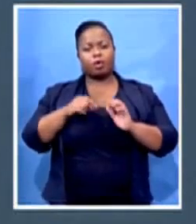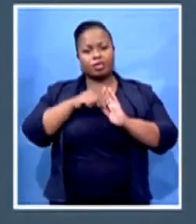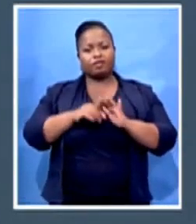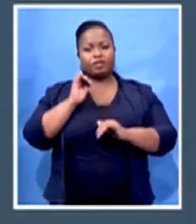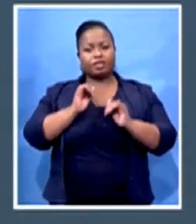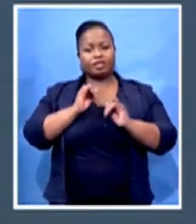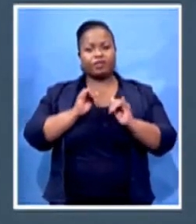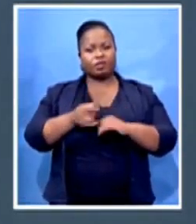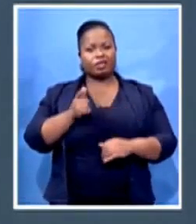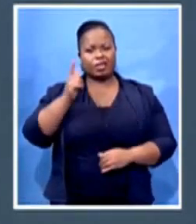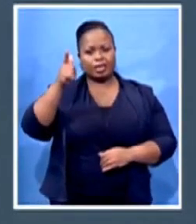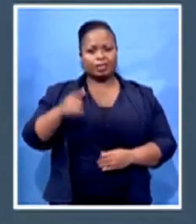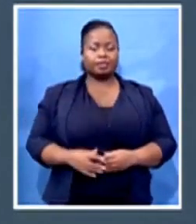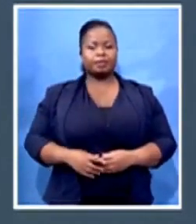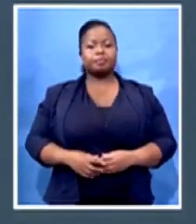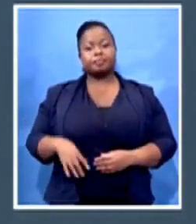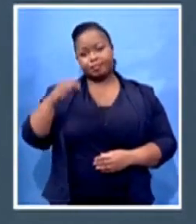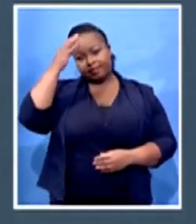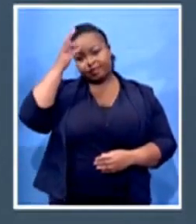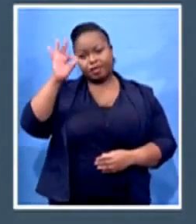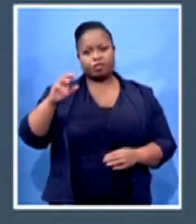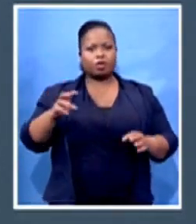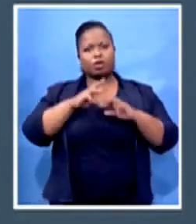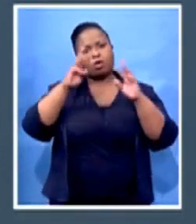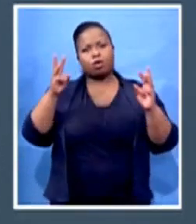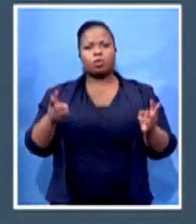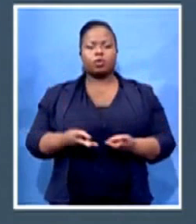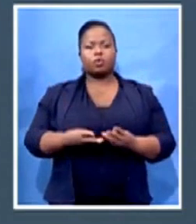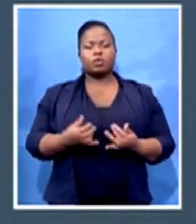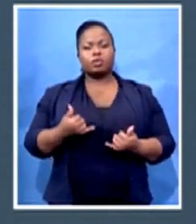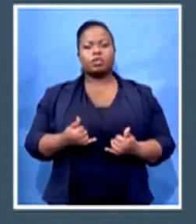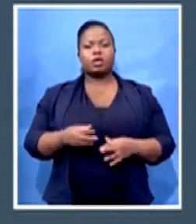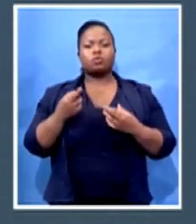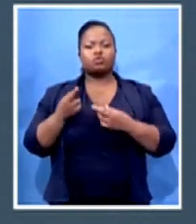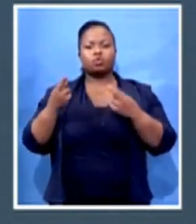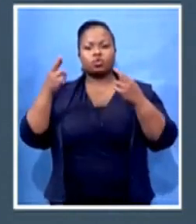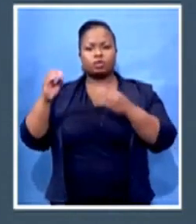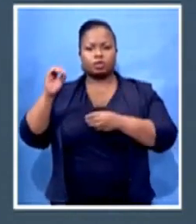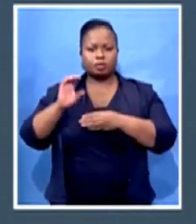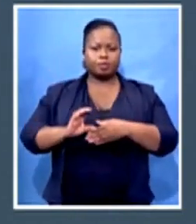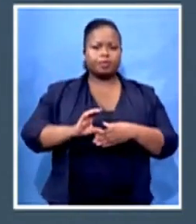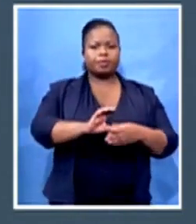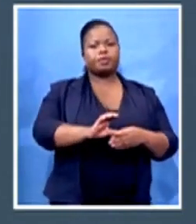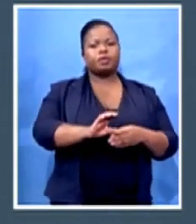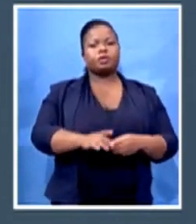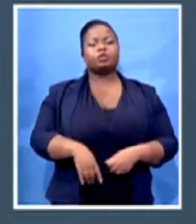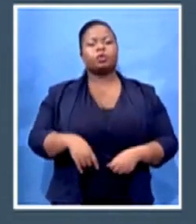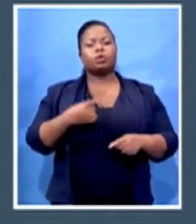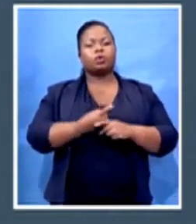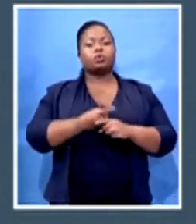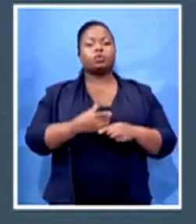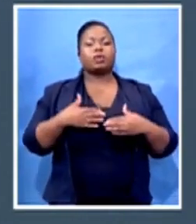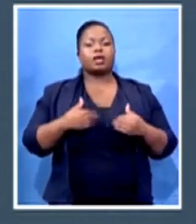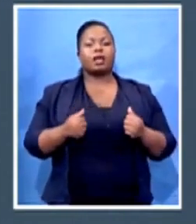Governments around the world are directing their resources to remote working to tackle the health and economic threats of the COVID-19